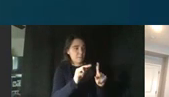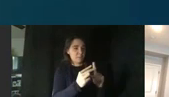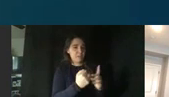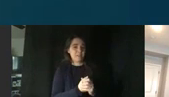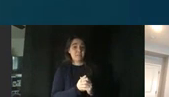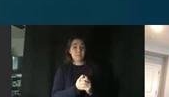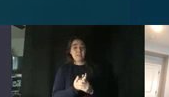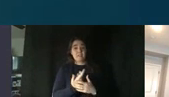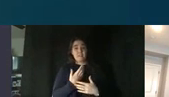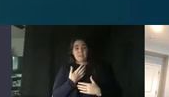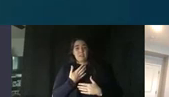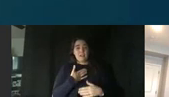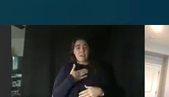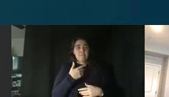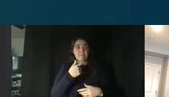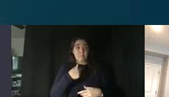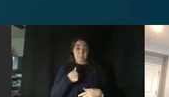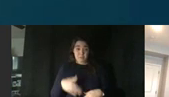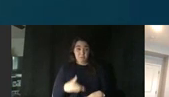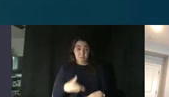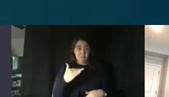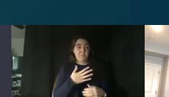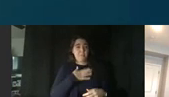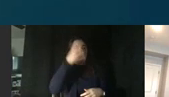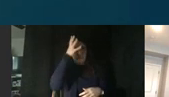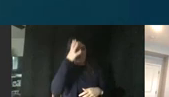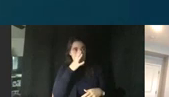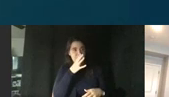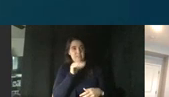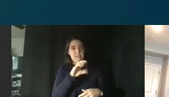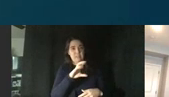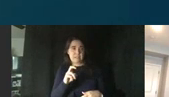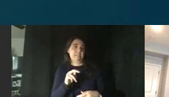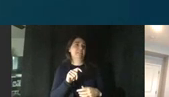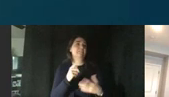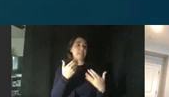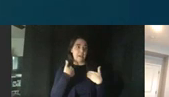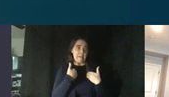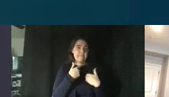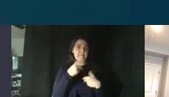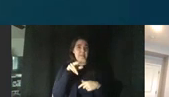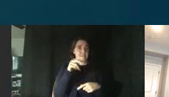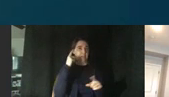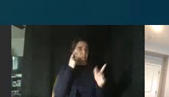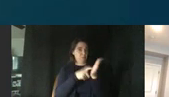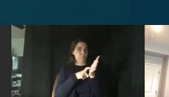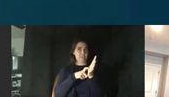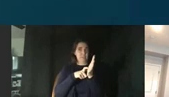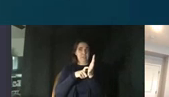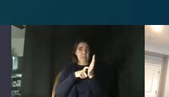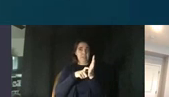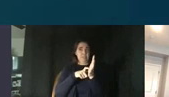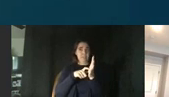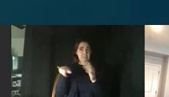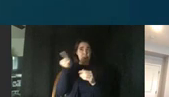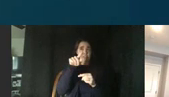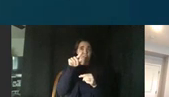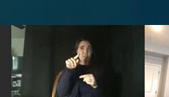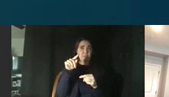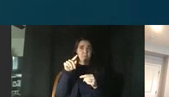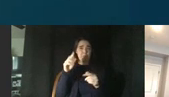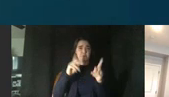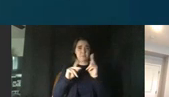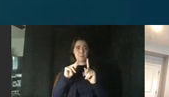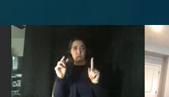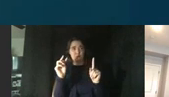I noticed it. I noticed the way they were treated as opposed to the way I was treated. And I've tried to